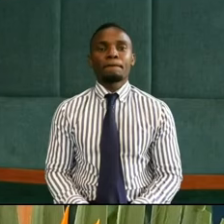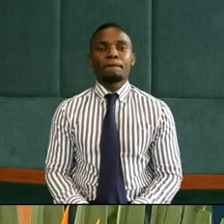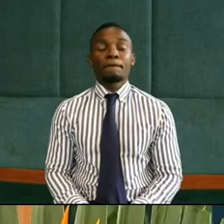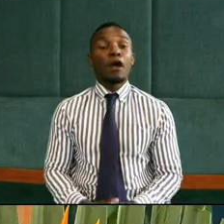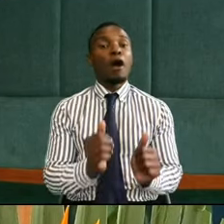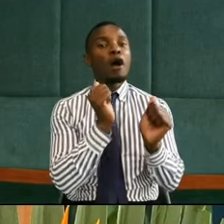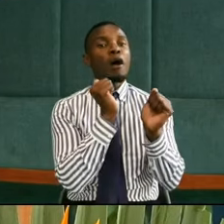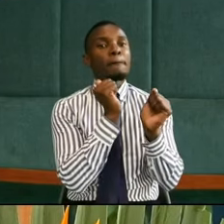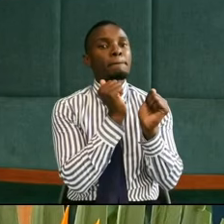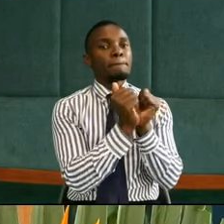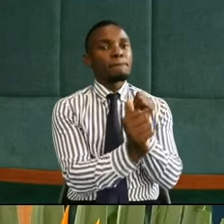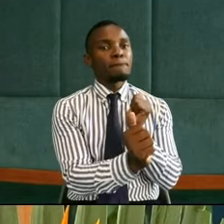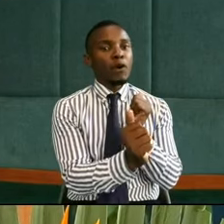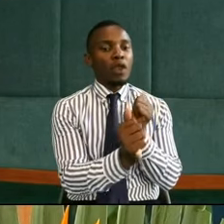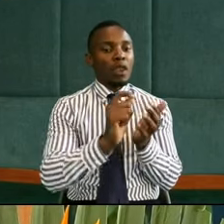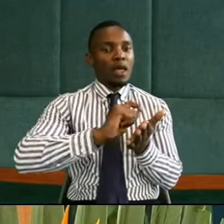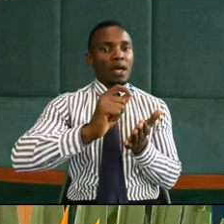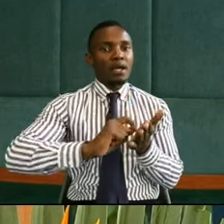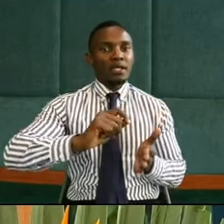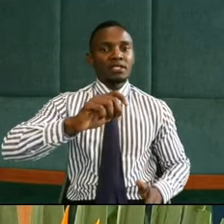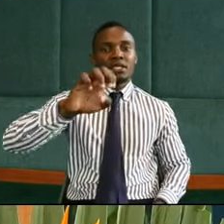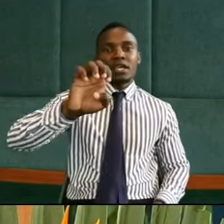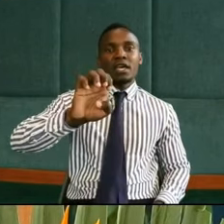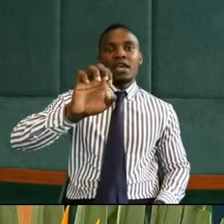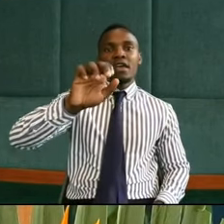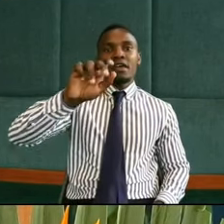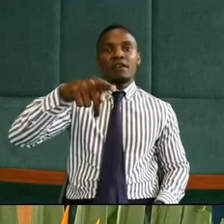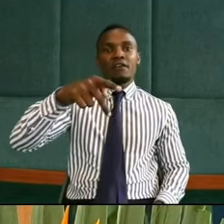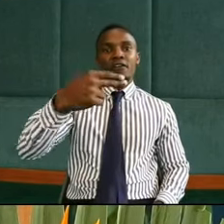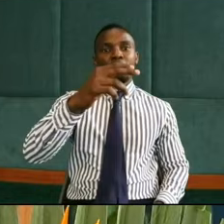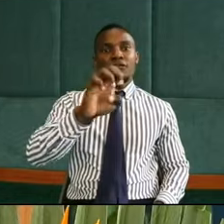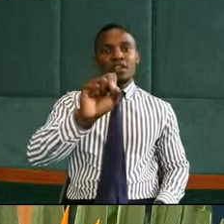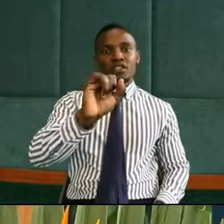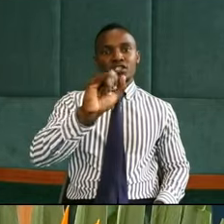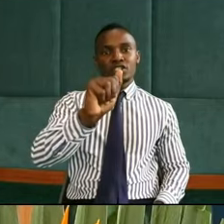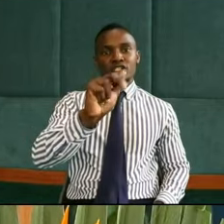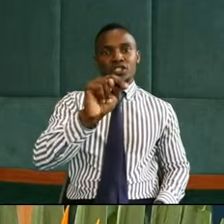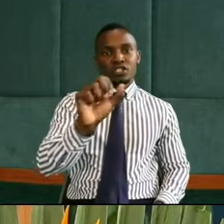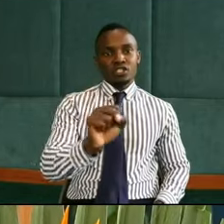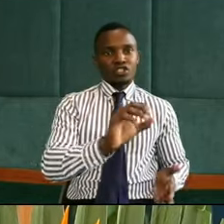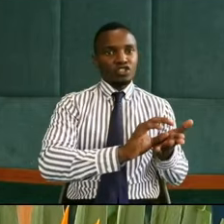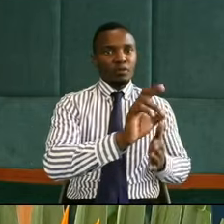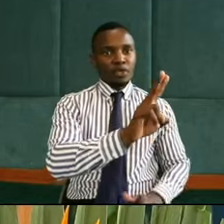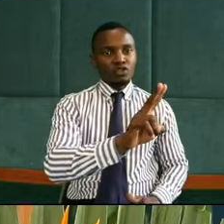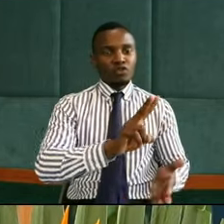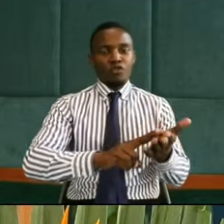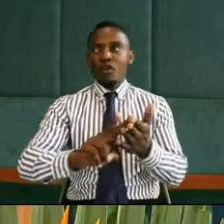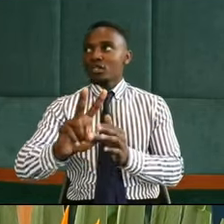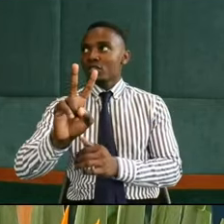Paul writes to the Ephesians, Ephesians chapter 2 and verses 2, and the Bible says, and walk in